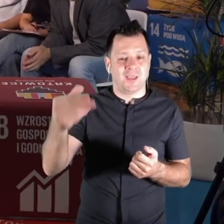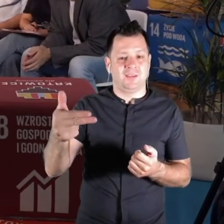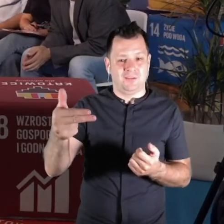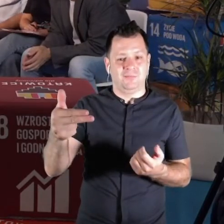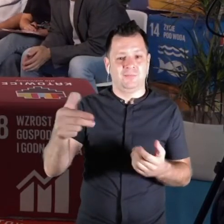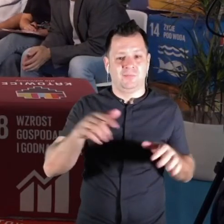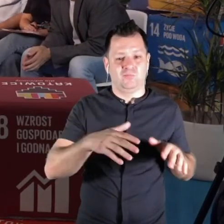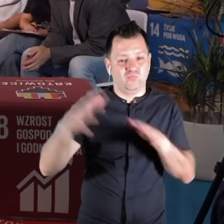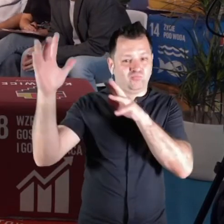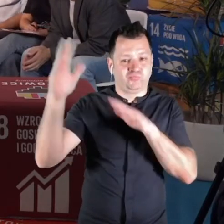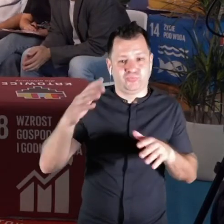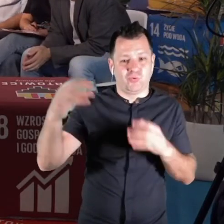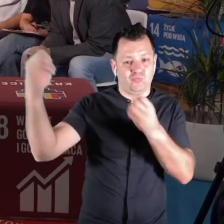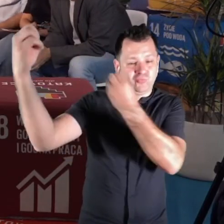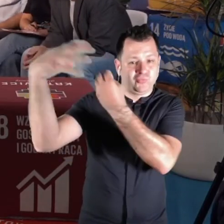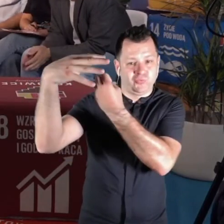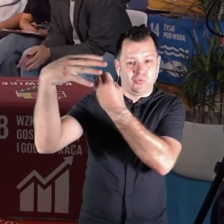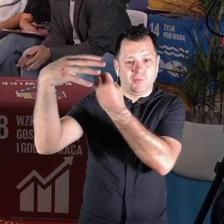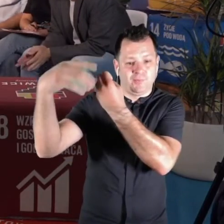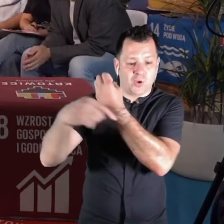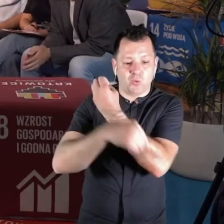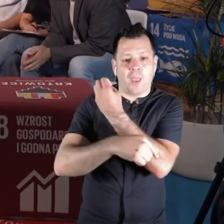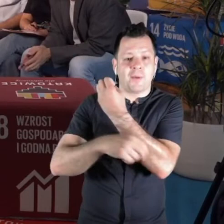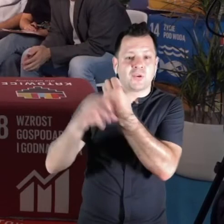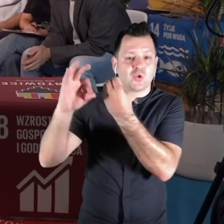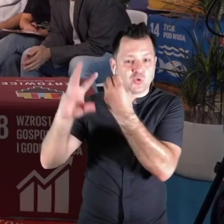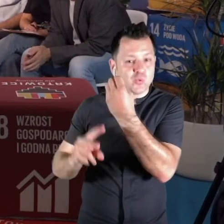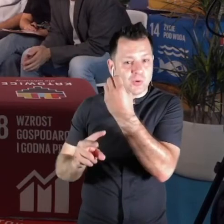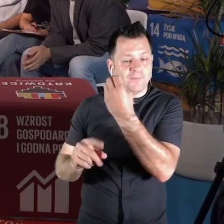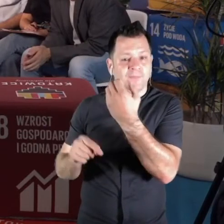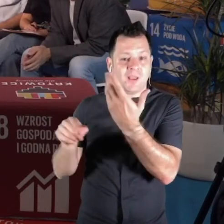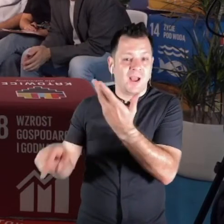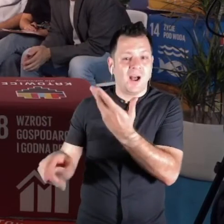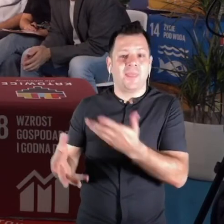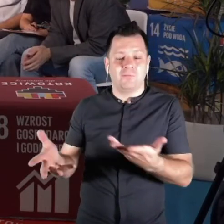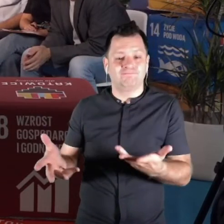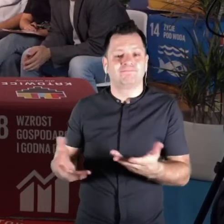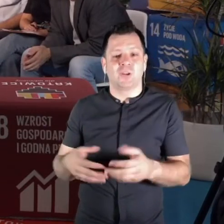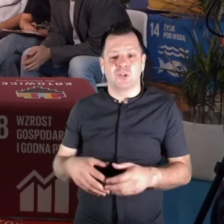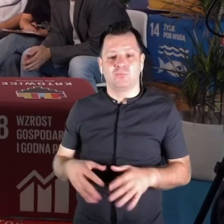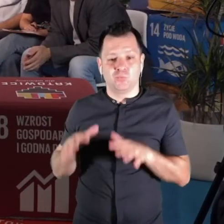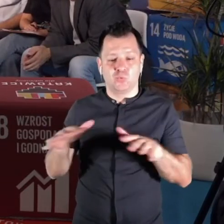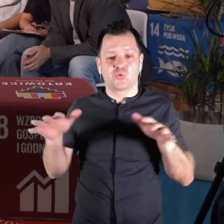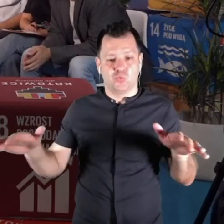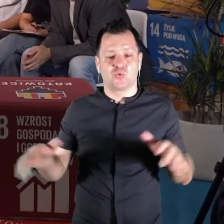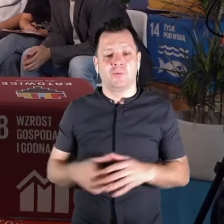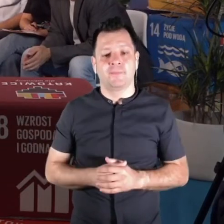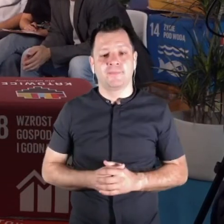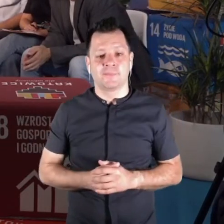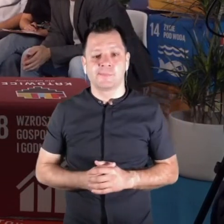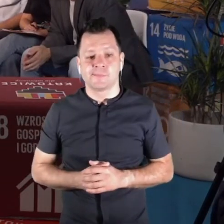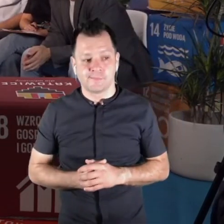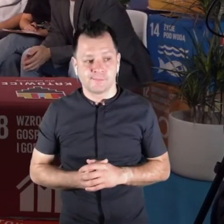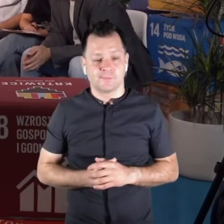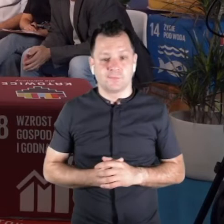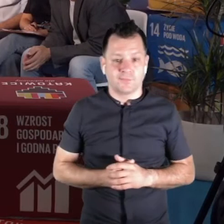exposed constantly to the sun. This will need more water because it will evaporate more water naturally. So based